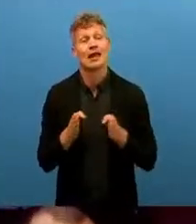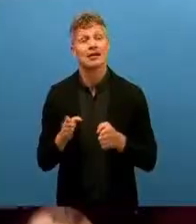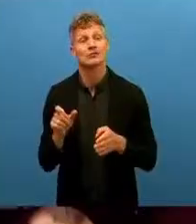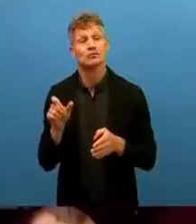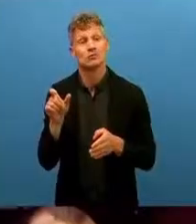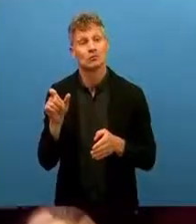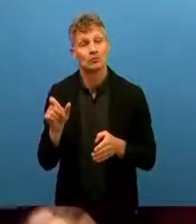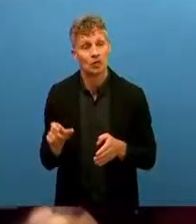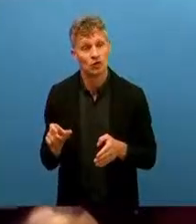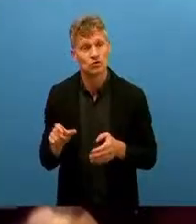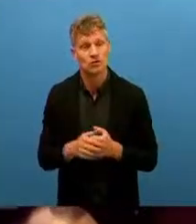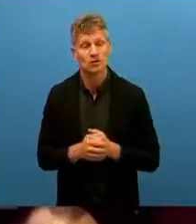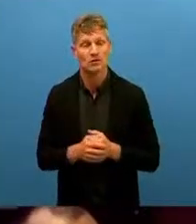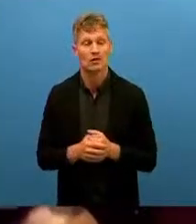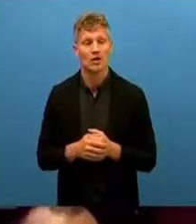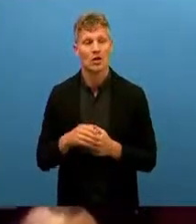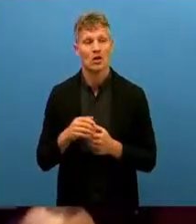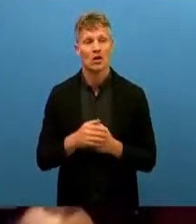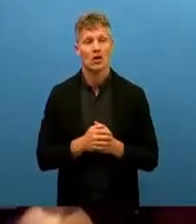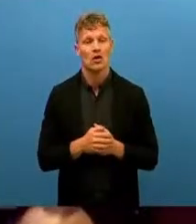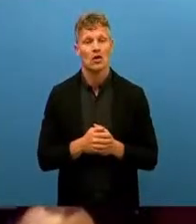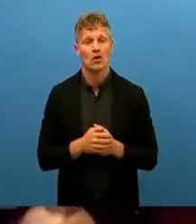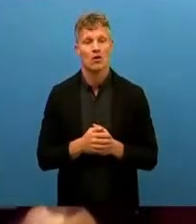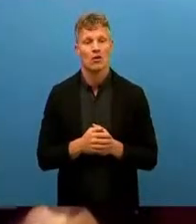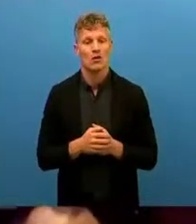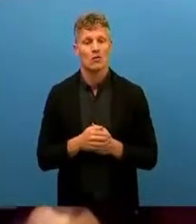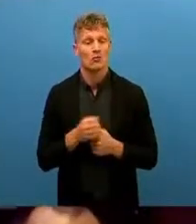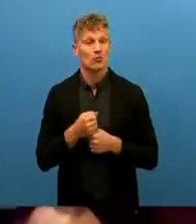Contle from Conadepoa.